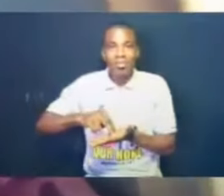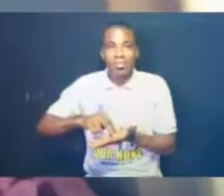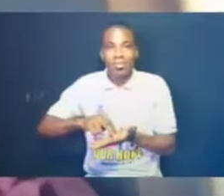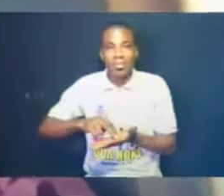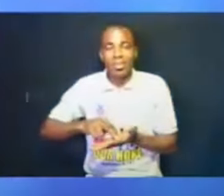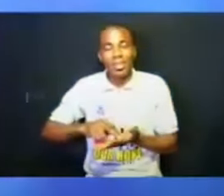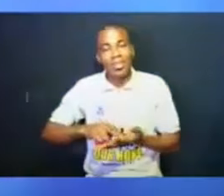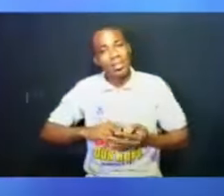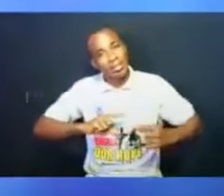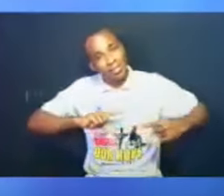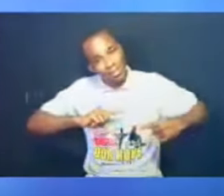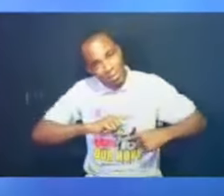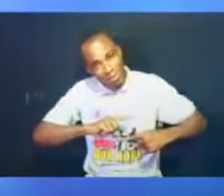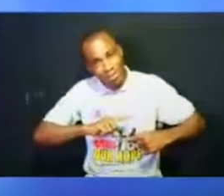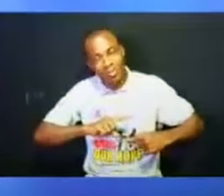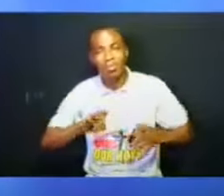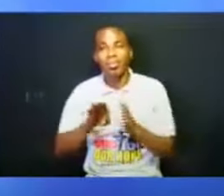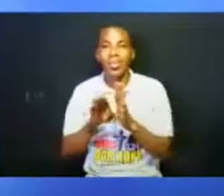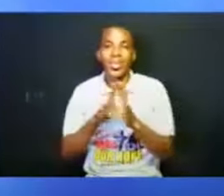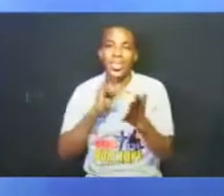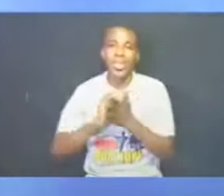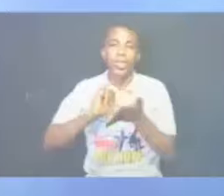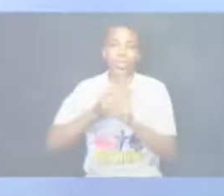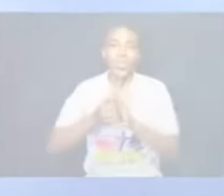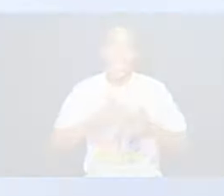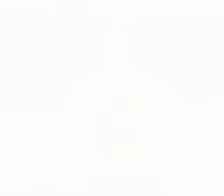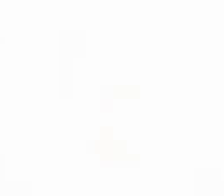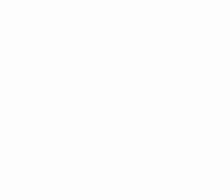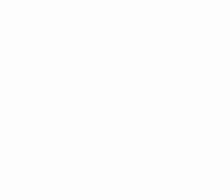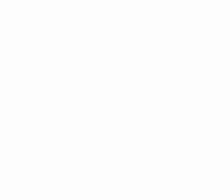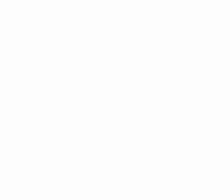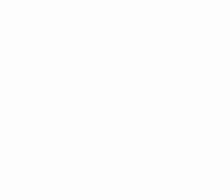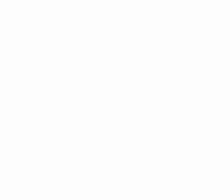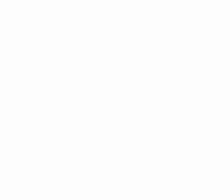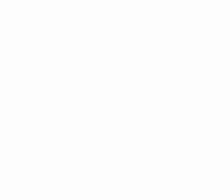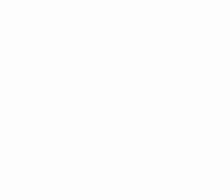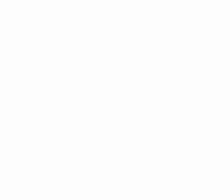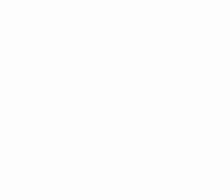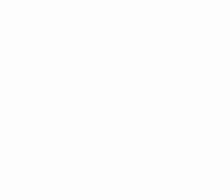bitterness. Blessed are the pure in heart.